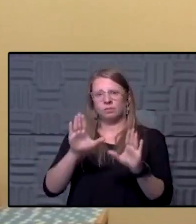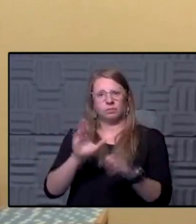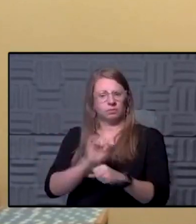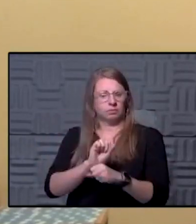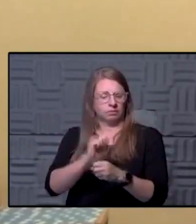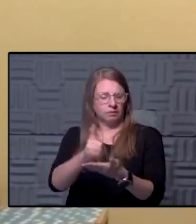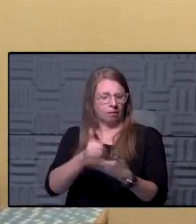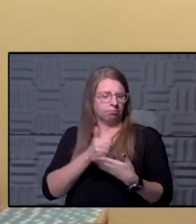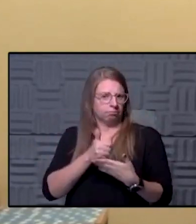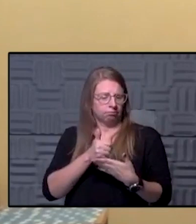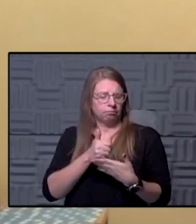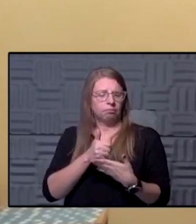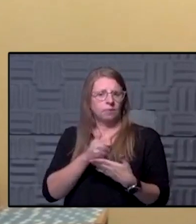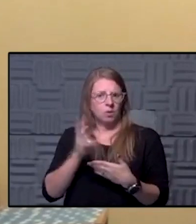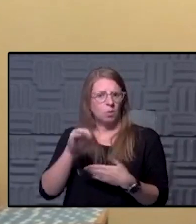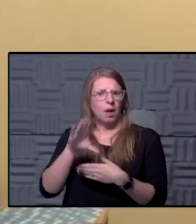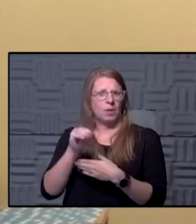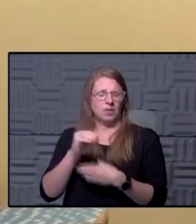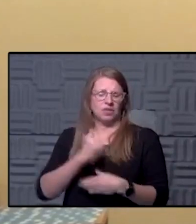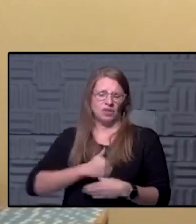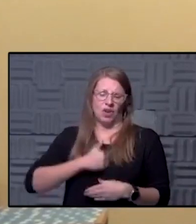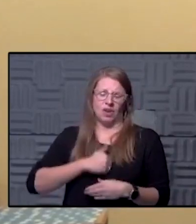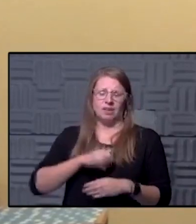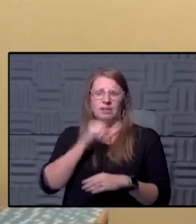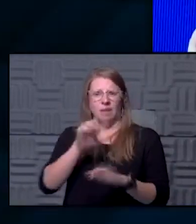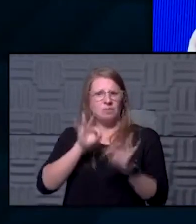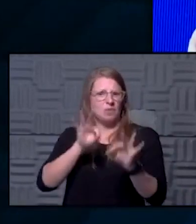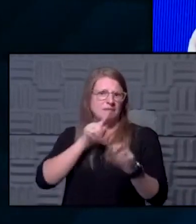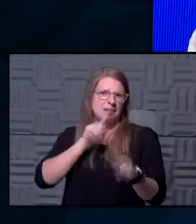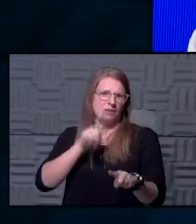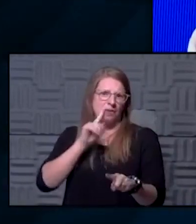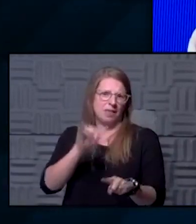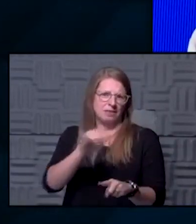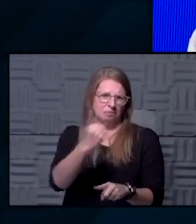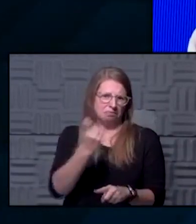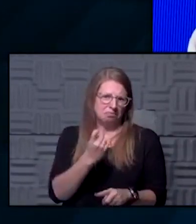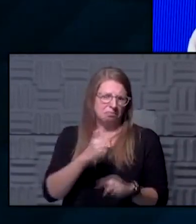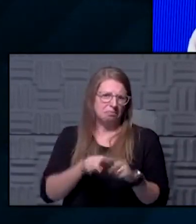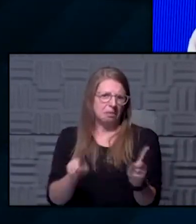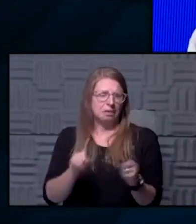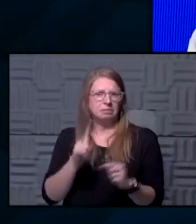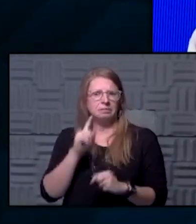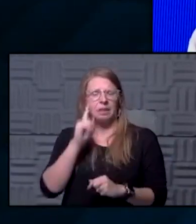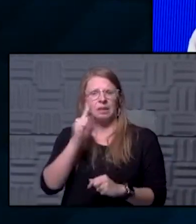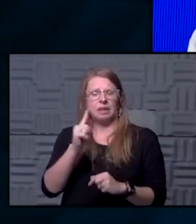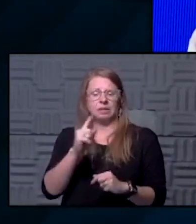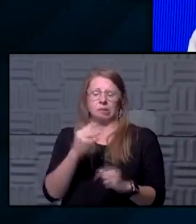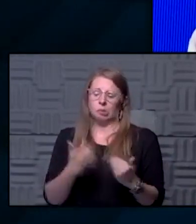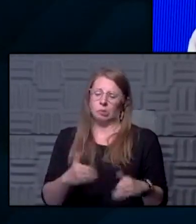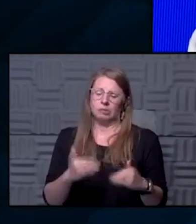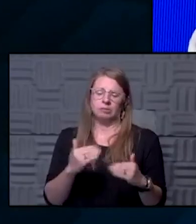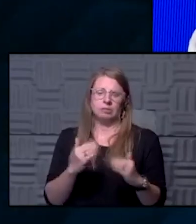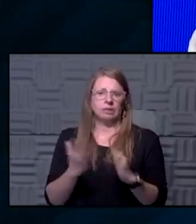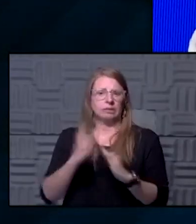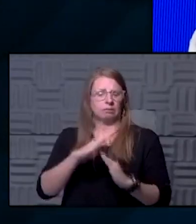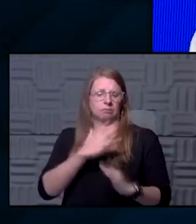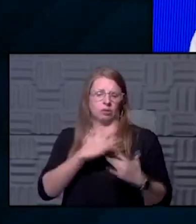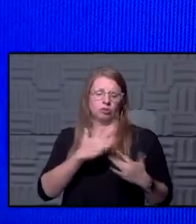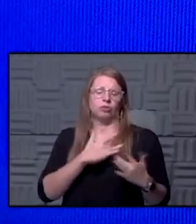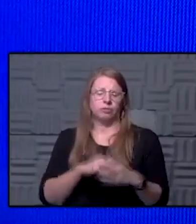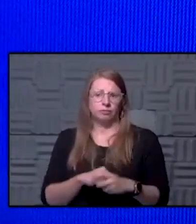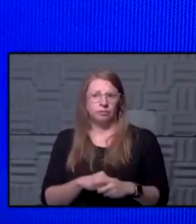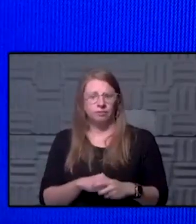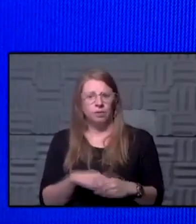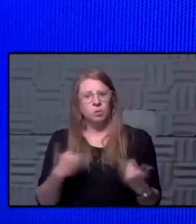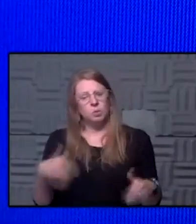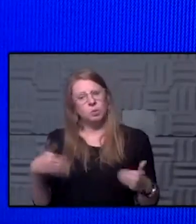So good question. Sorry, I don't have a perfect answer for it, but I think that it is a really big concern and valid concern. I think it